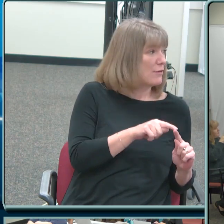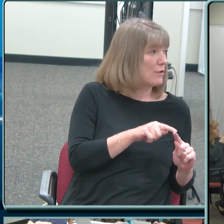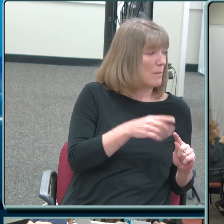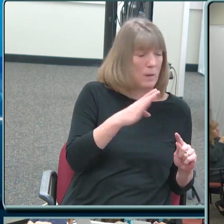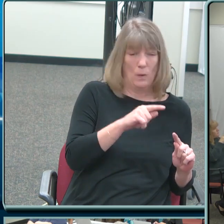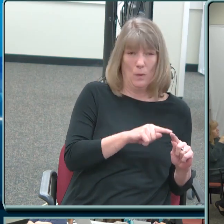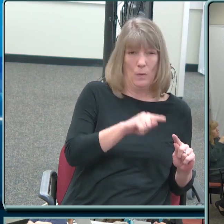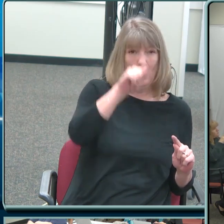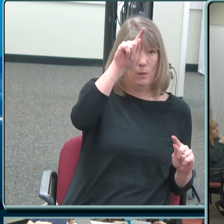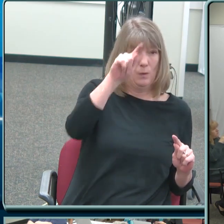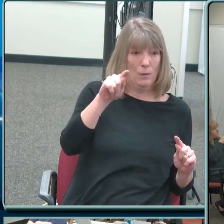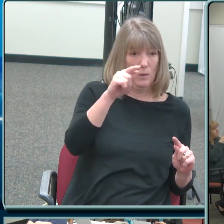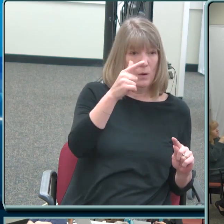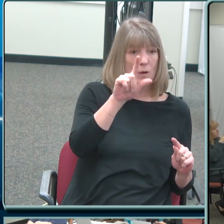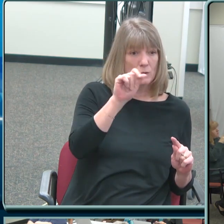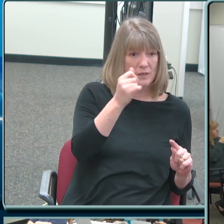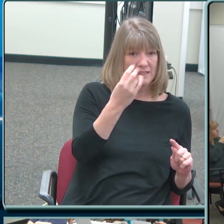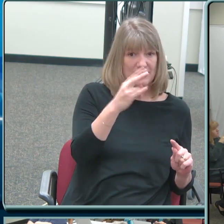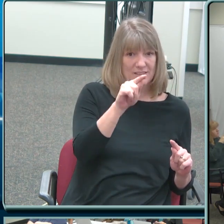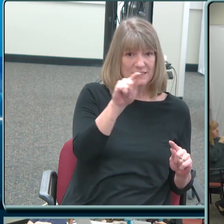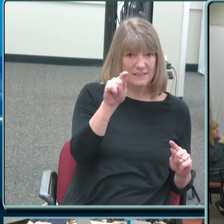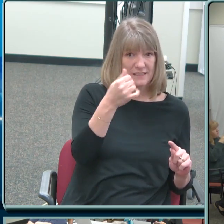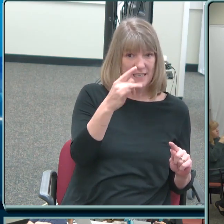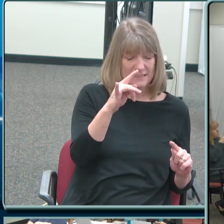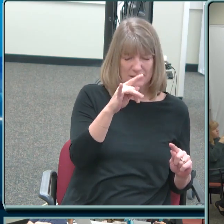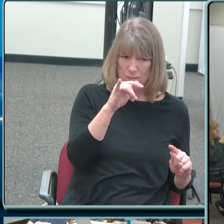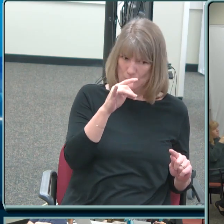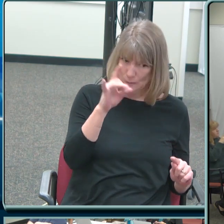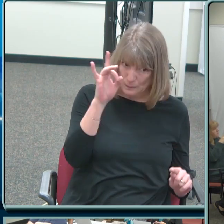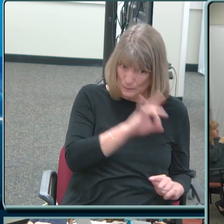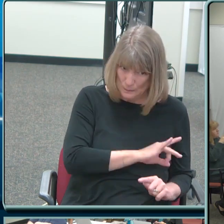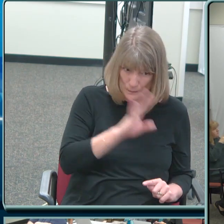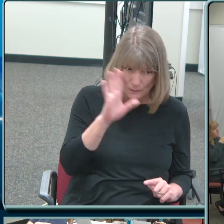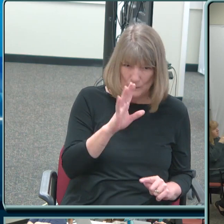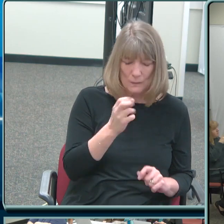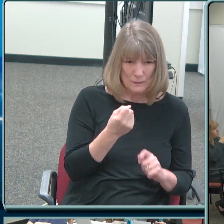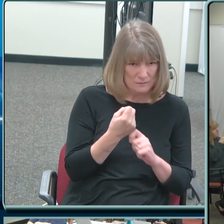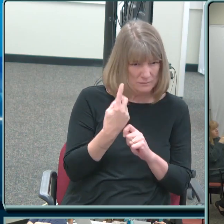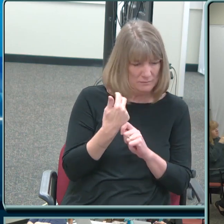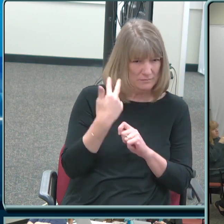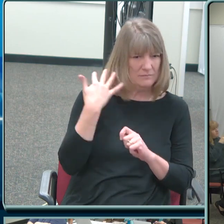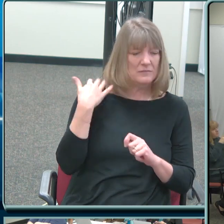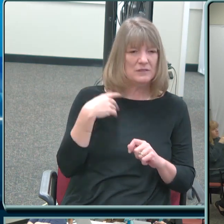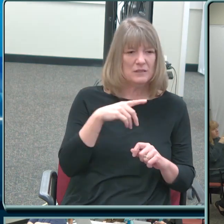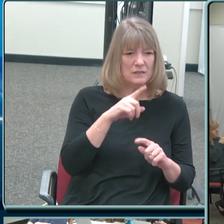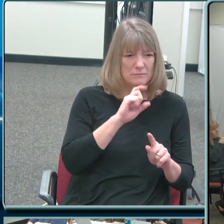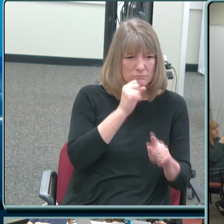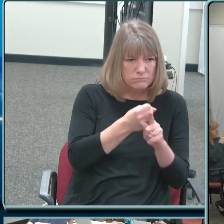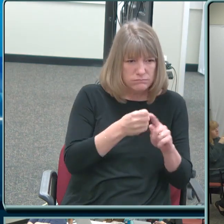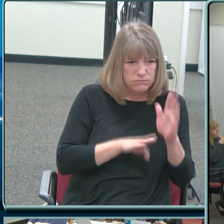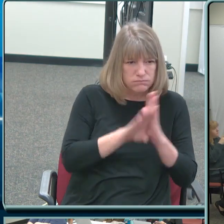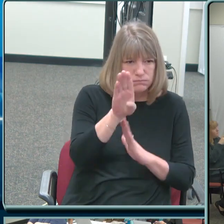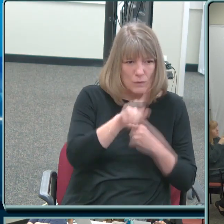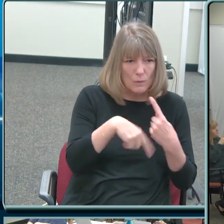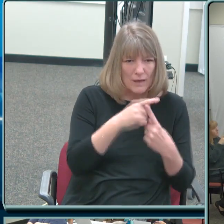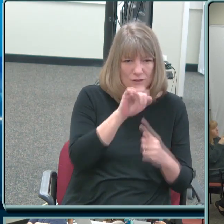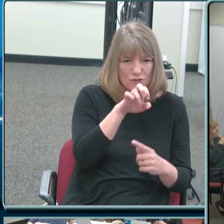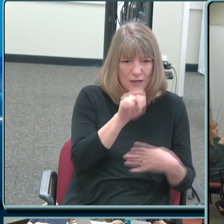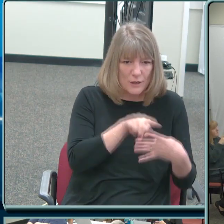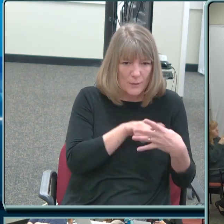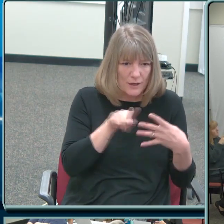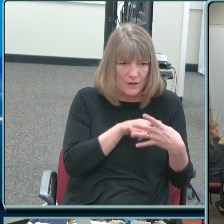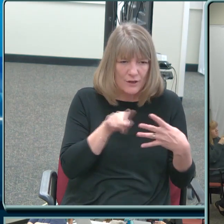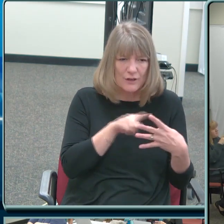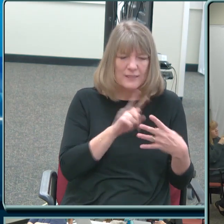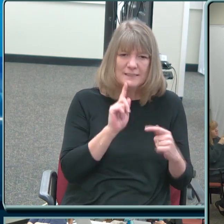blue, that was 27-18. So that was a bad flu season several years ago. It peaked right around the beginning of January, a little